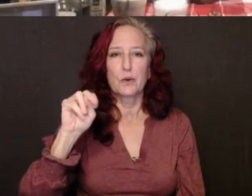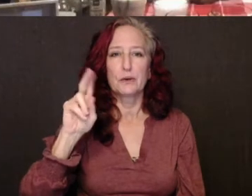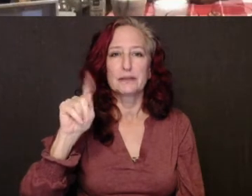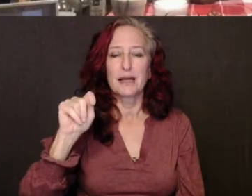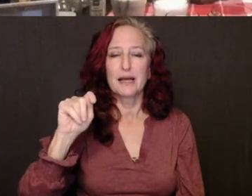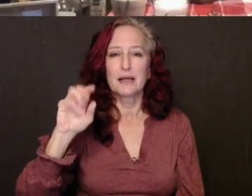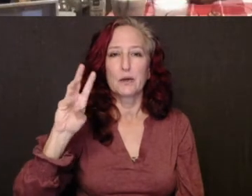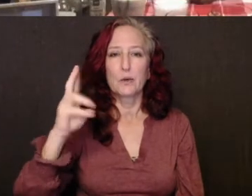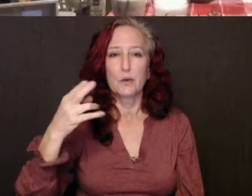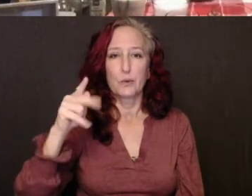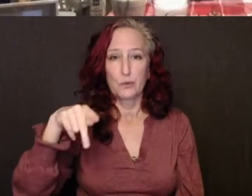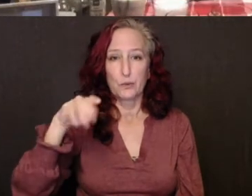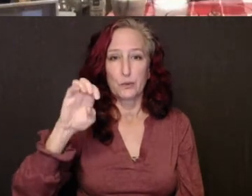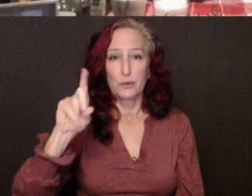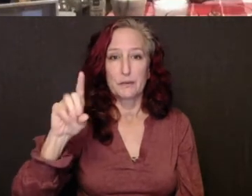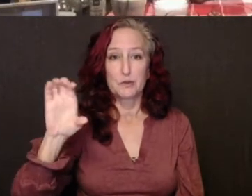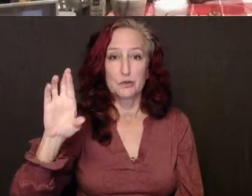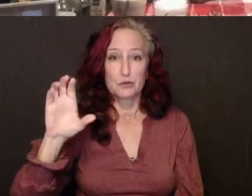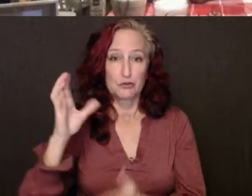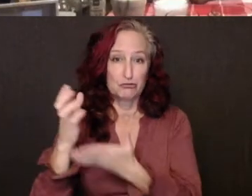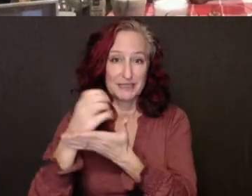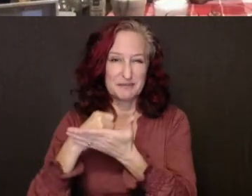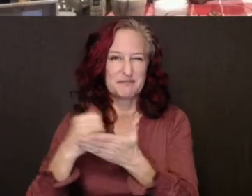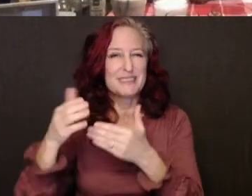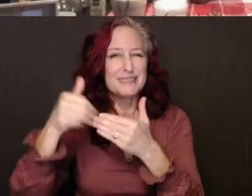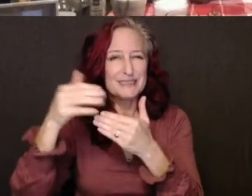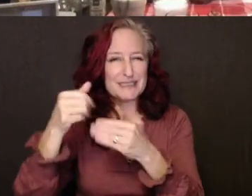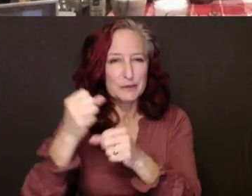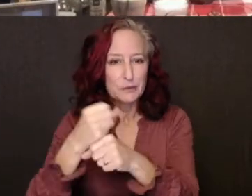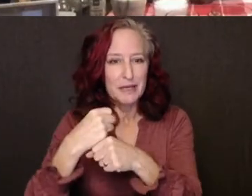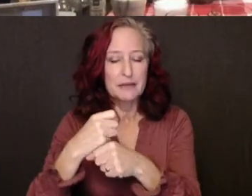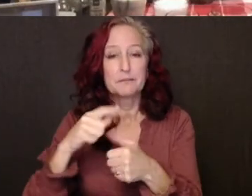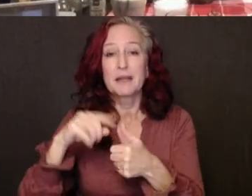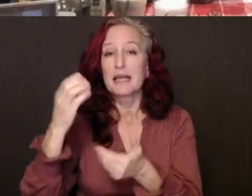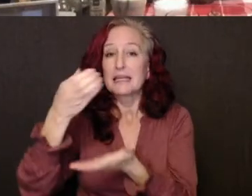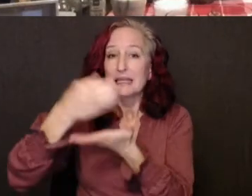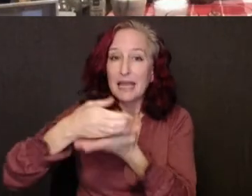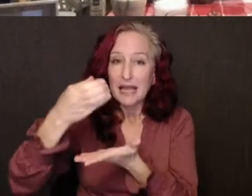that. Yeah, it would look really good. Yeah, yeah.